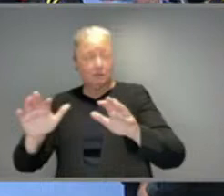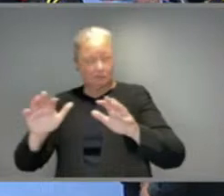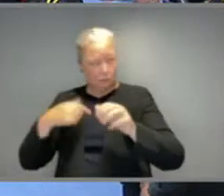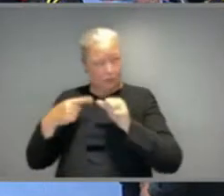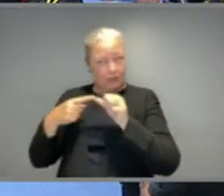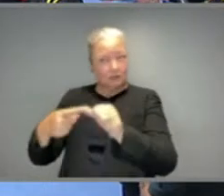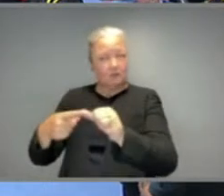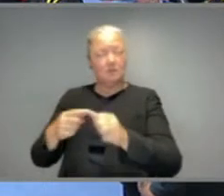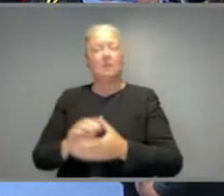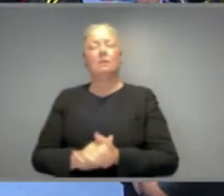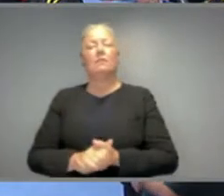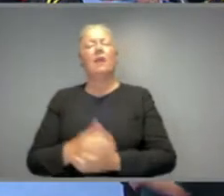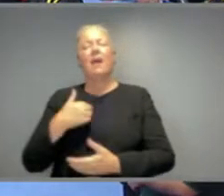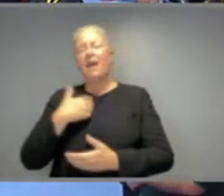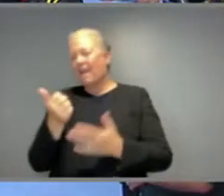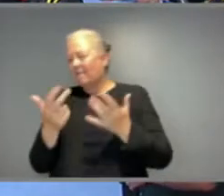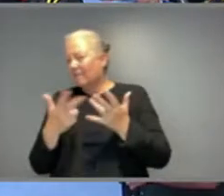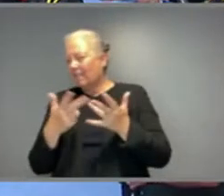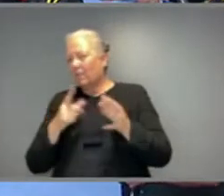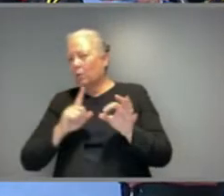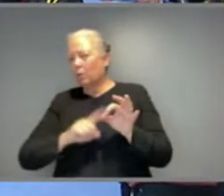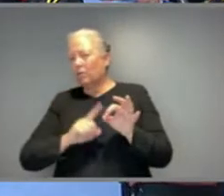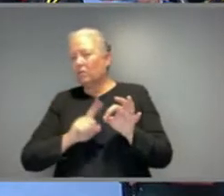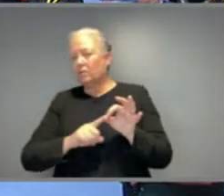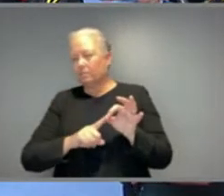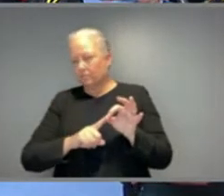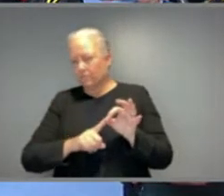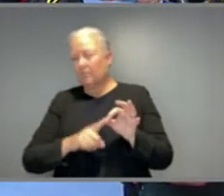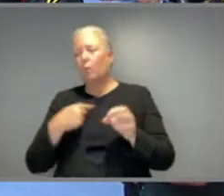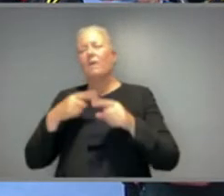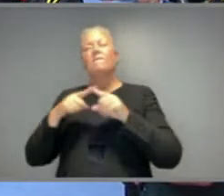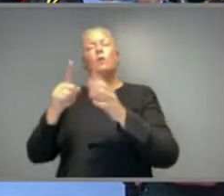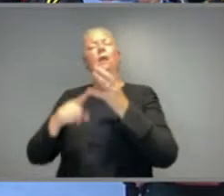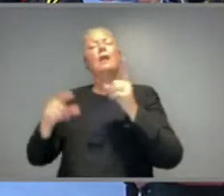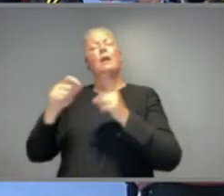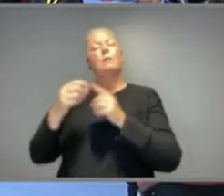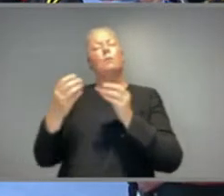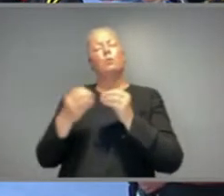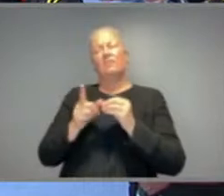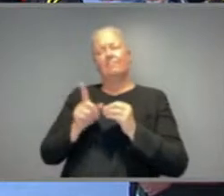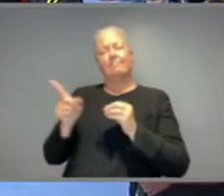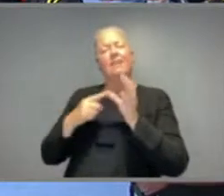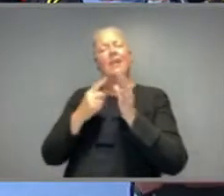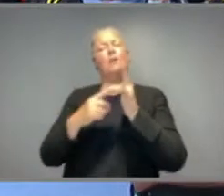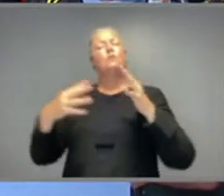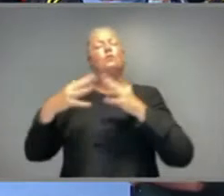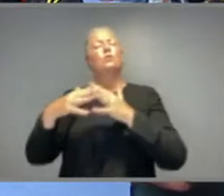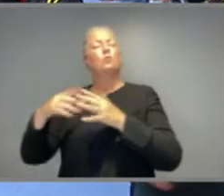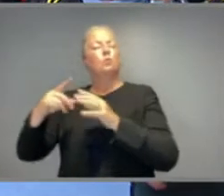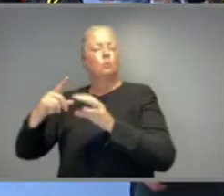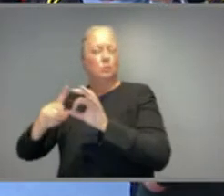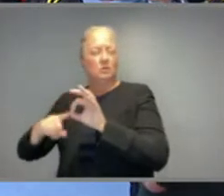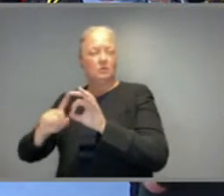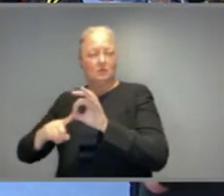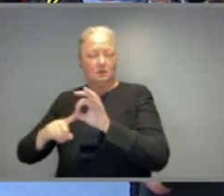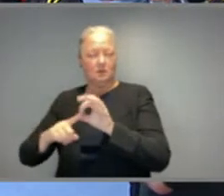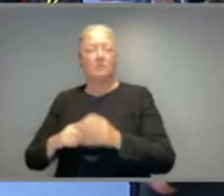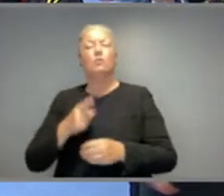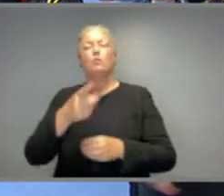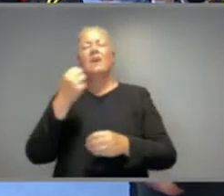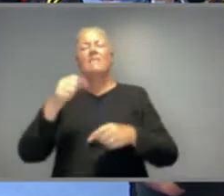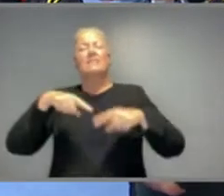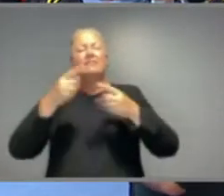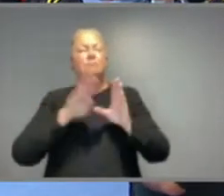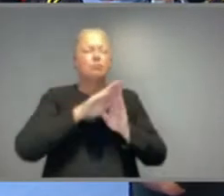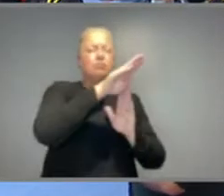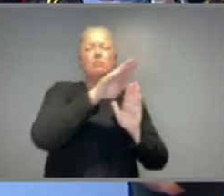as well. As a follow-up to Andrew's question earlier, as you mentioned, the projections are based on, I guess, different levels of potential